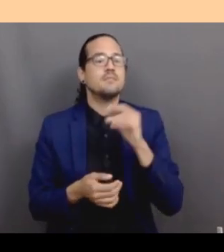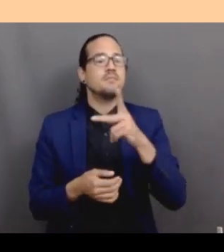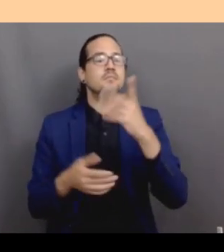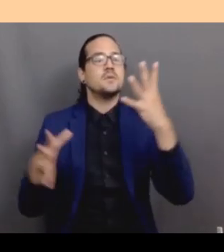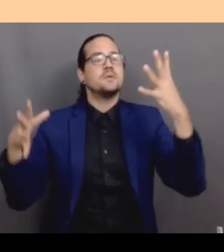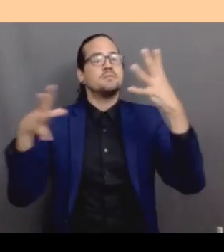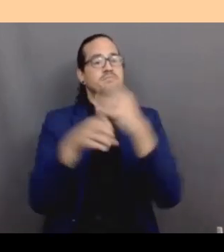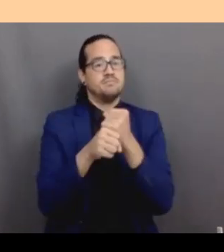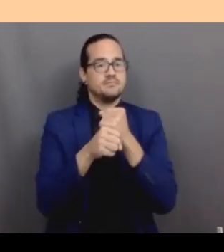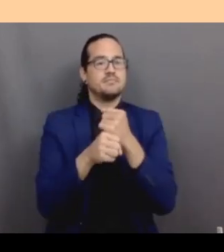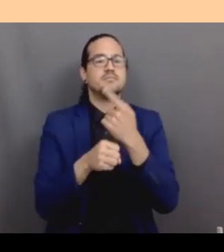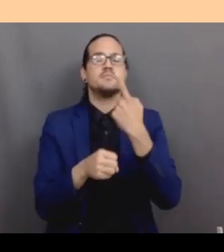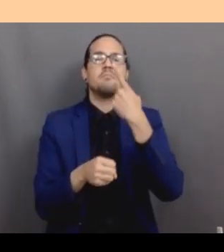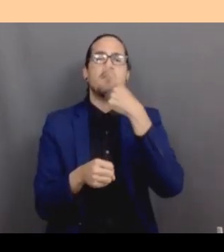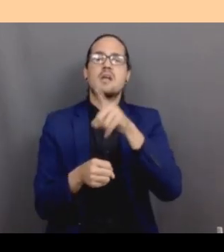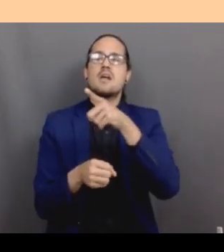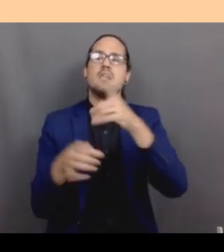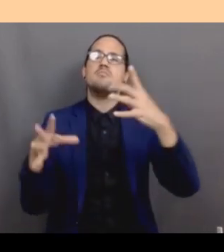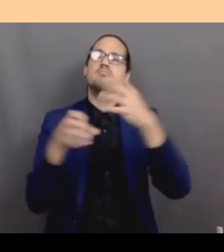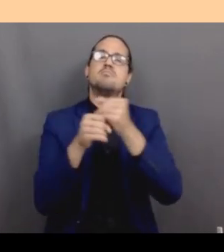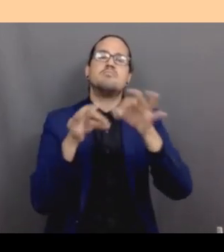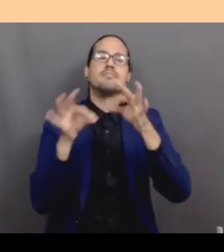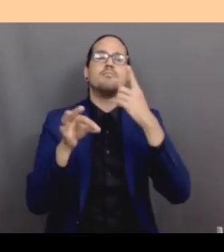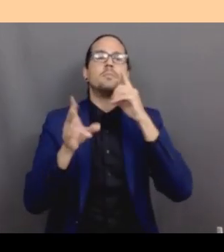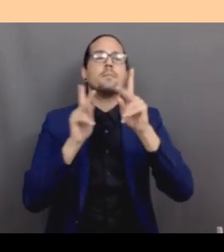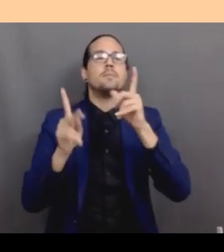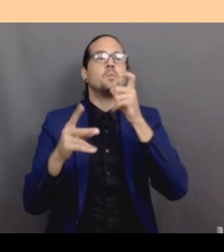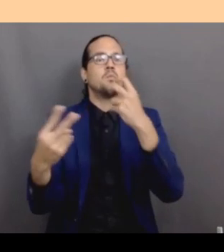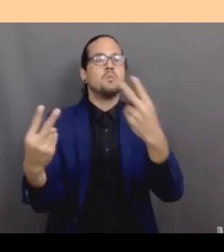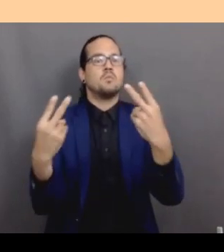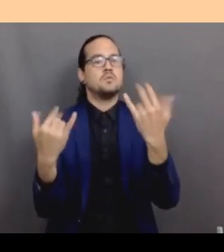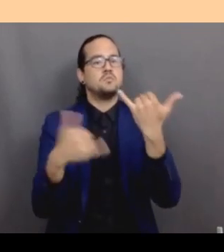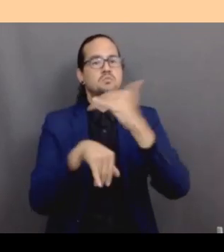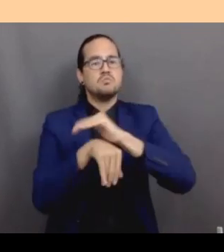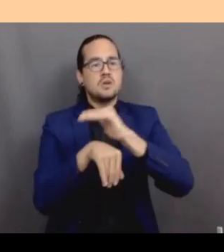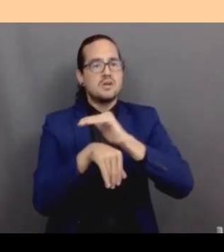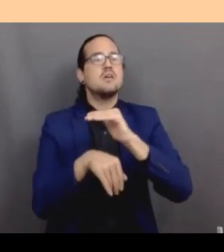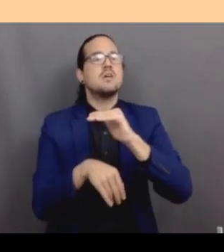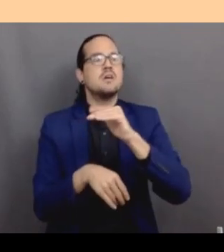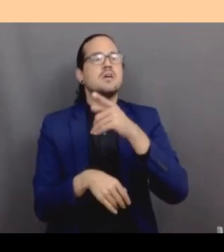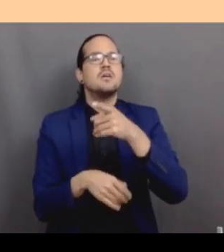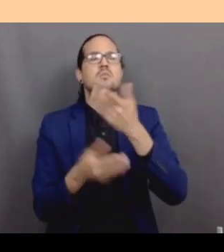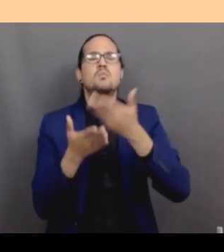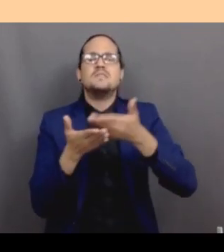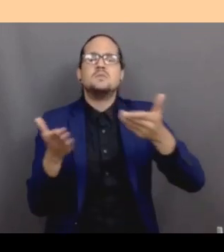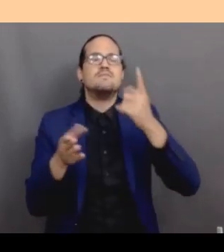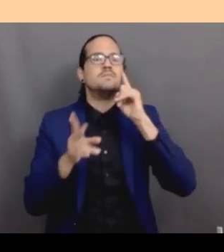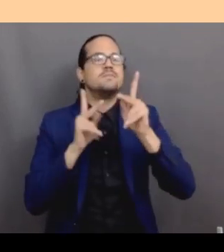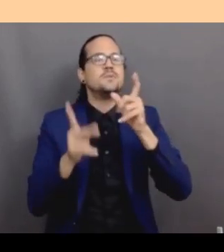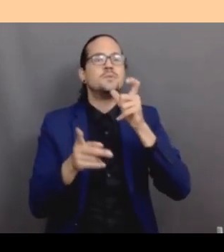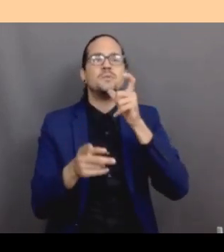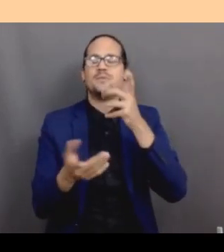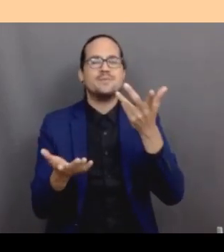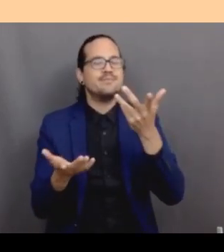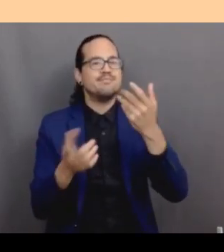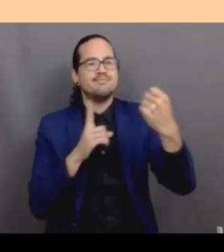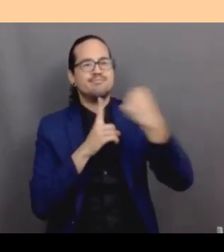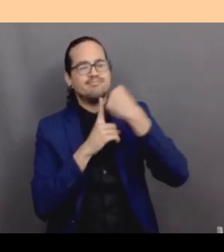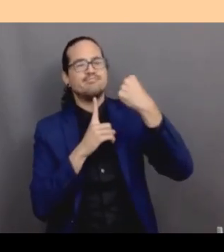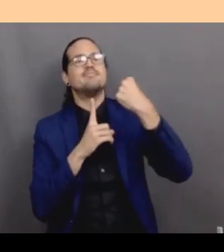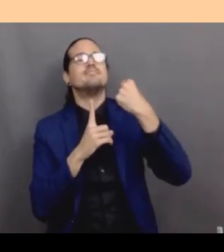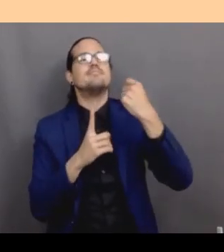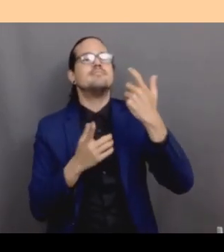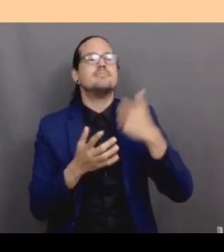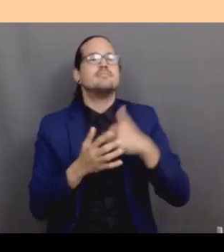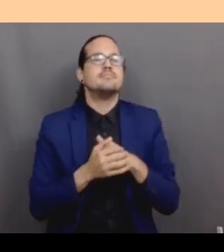what are some other resources that those that are struggling might be able to find by calling that